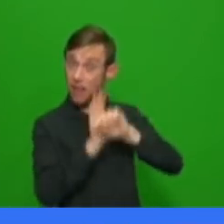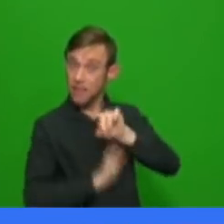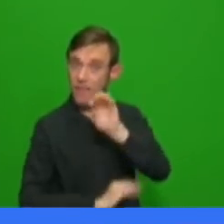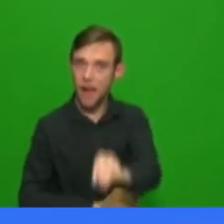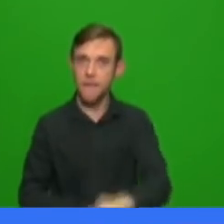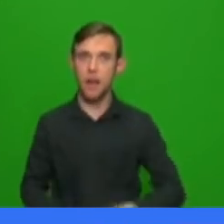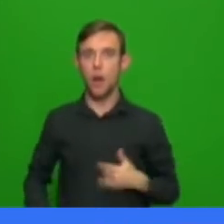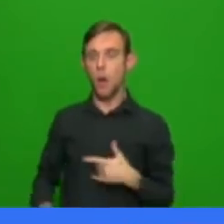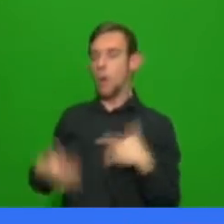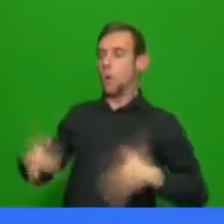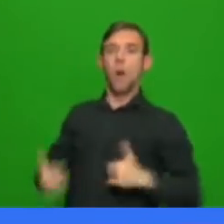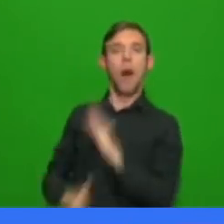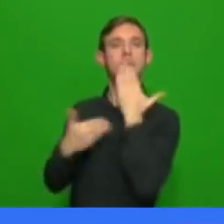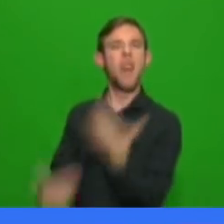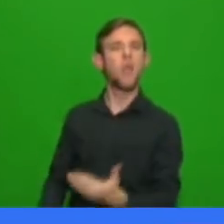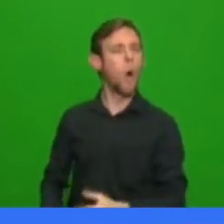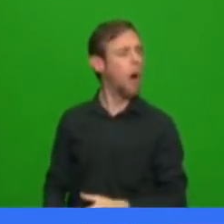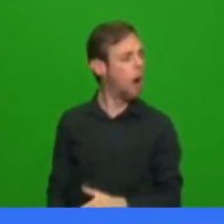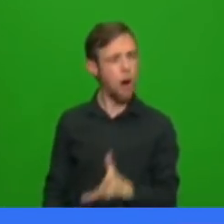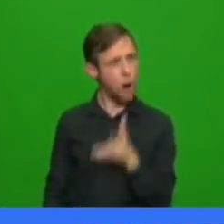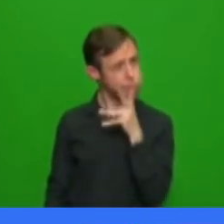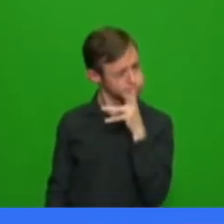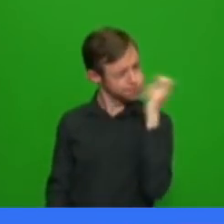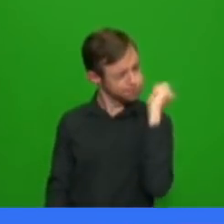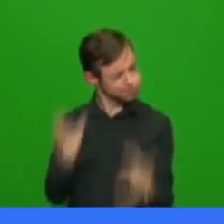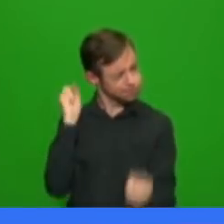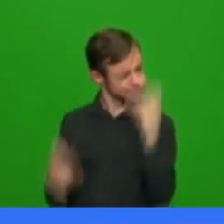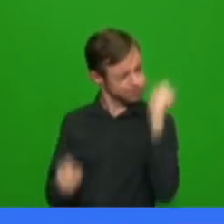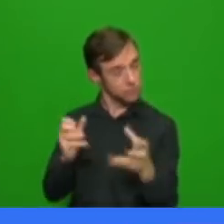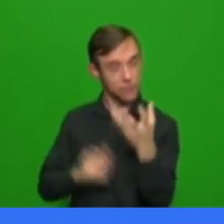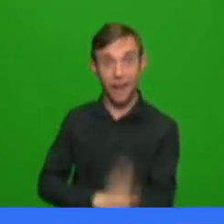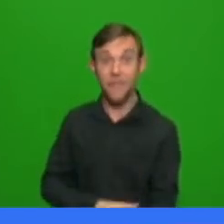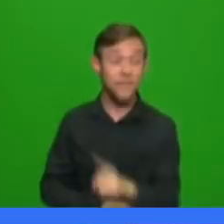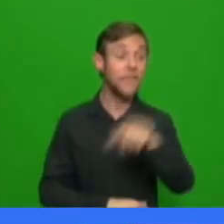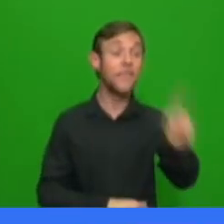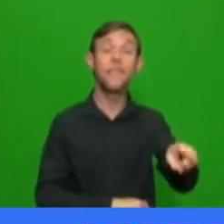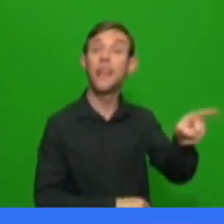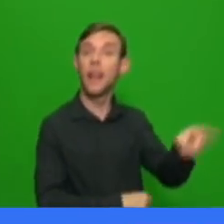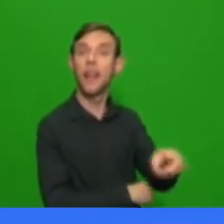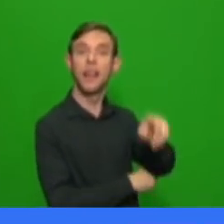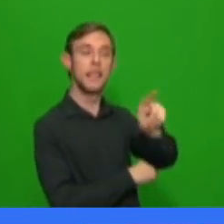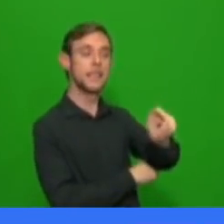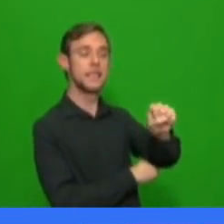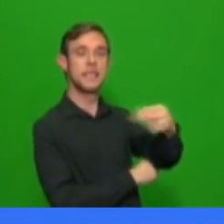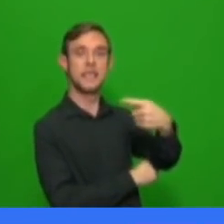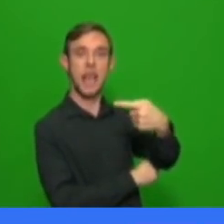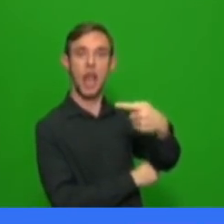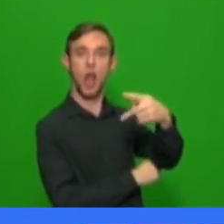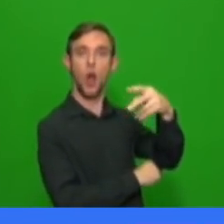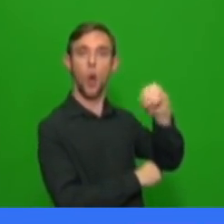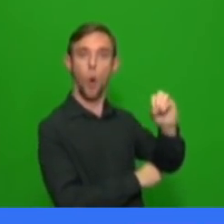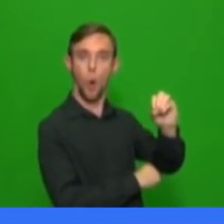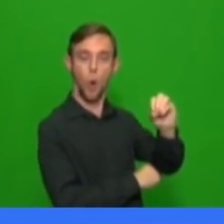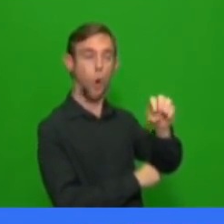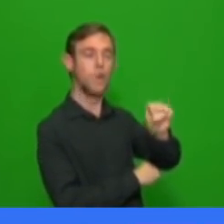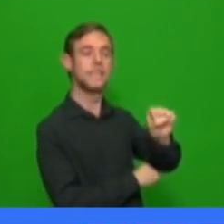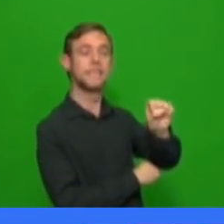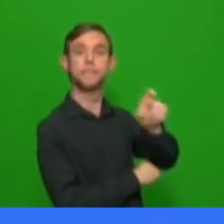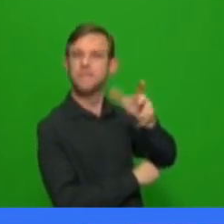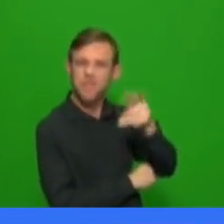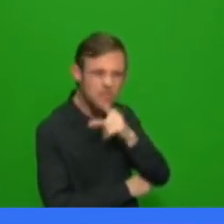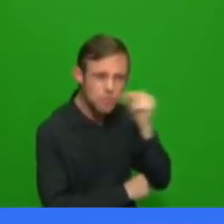That was a plateful. Sir. Tsego Mugabudi from Bloomberg News. Good afternoon, Governor. Tsego.